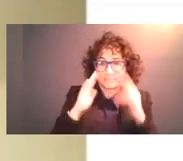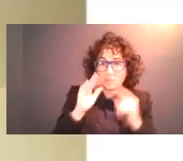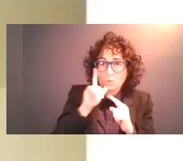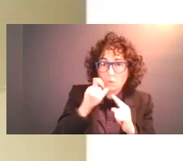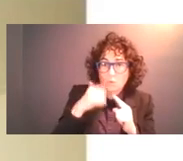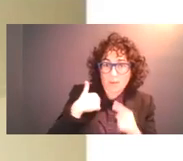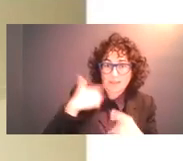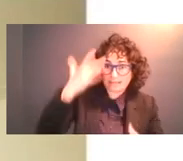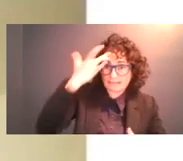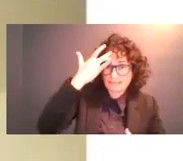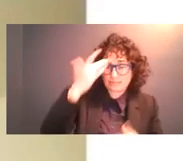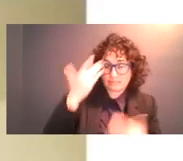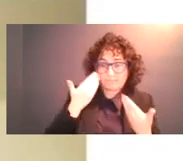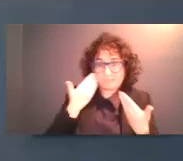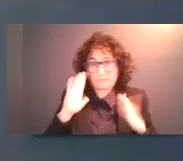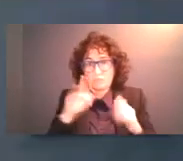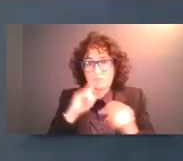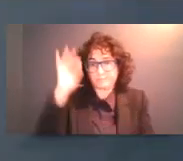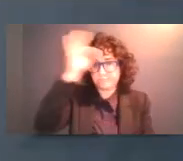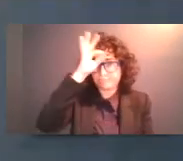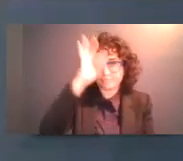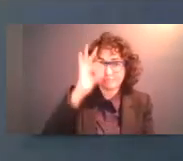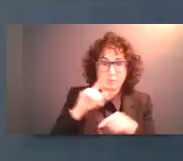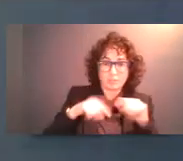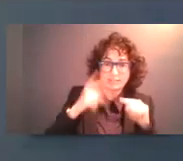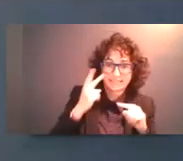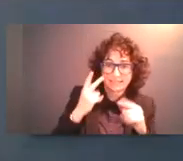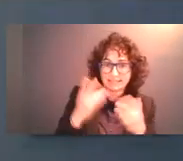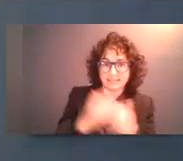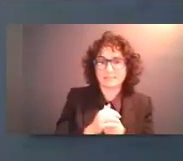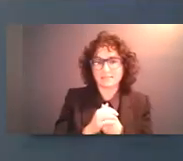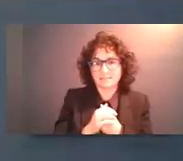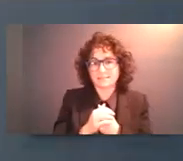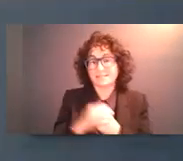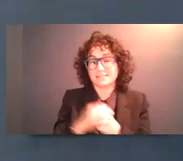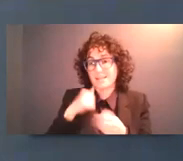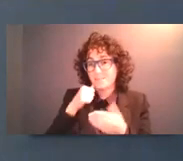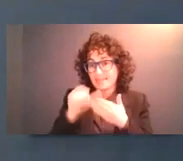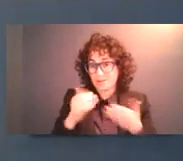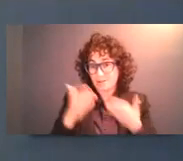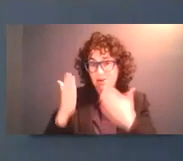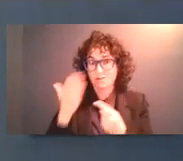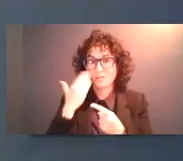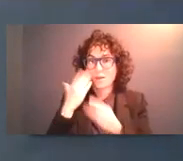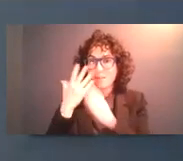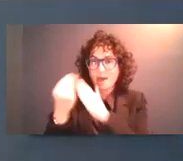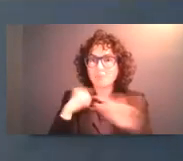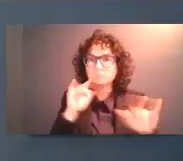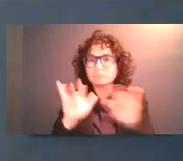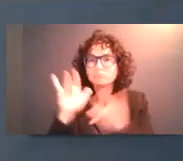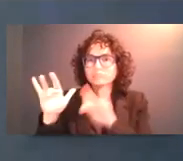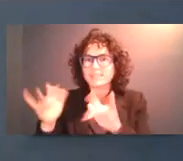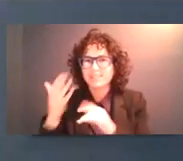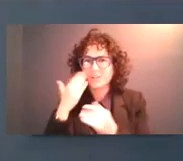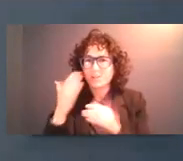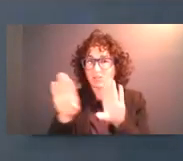it. It's unknown, it's unseen. As a letter carrier, we're out in the elements. We touch so many objects. Do you know how many doorknobs